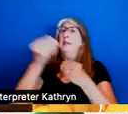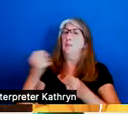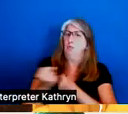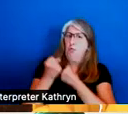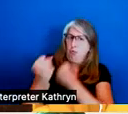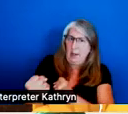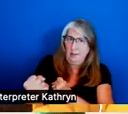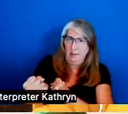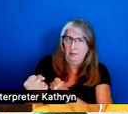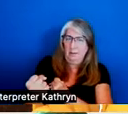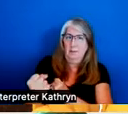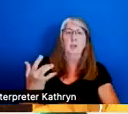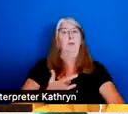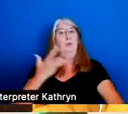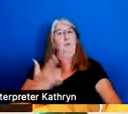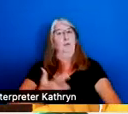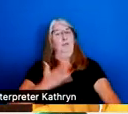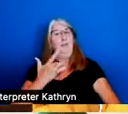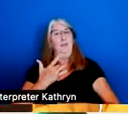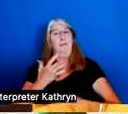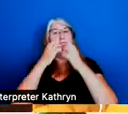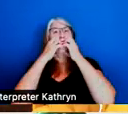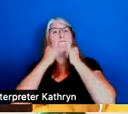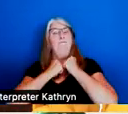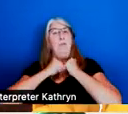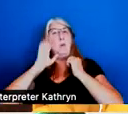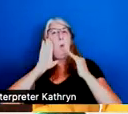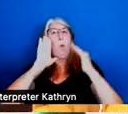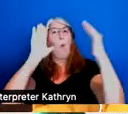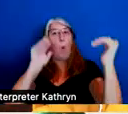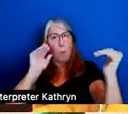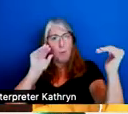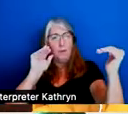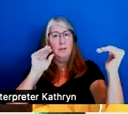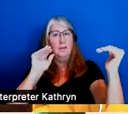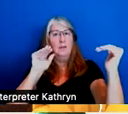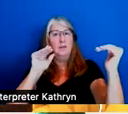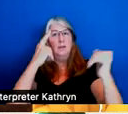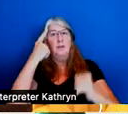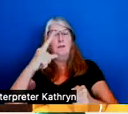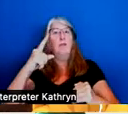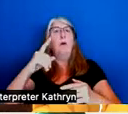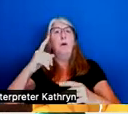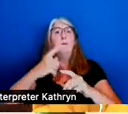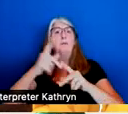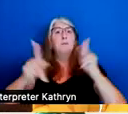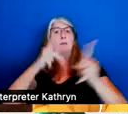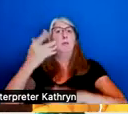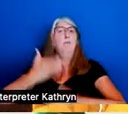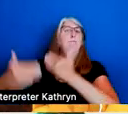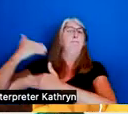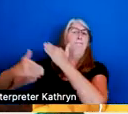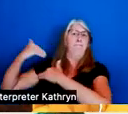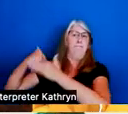strength to feel the sacred hope of our ancestors and